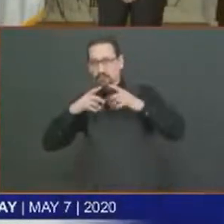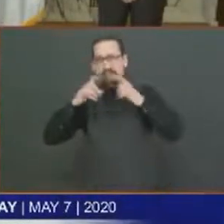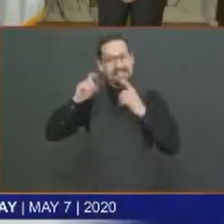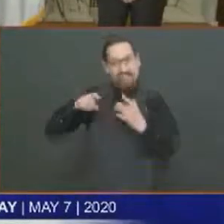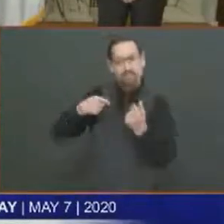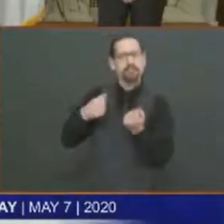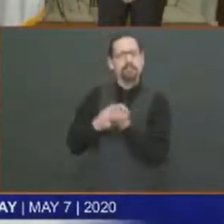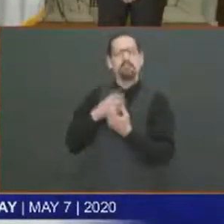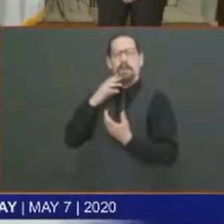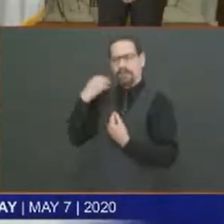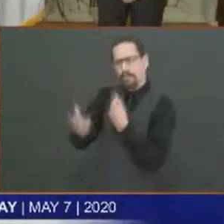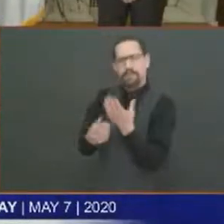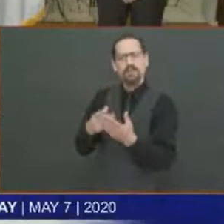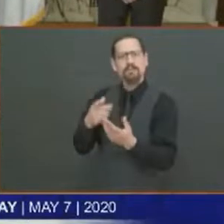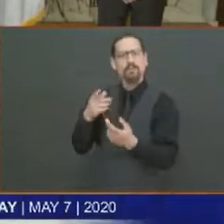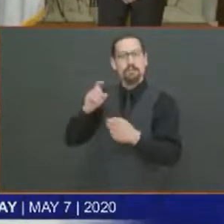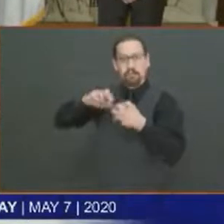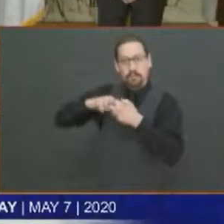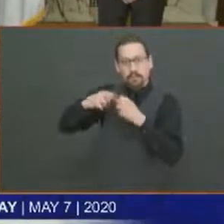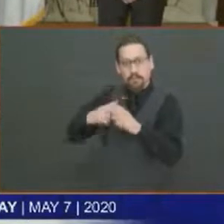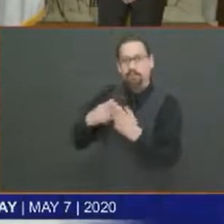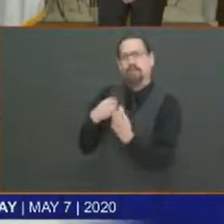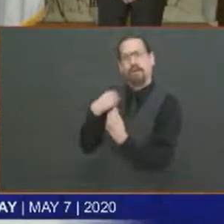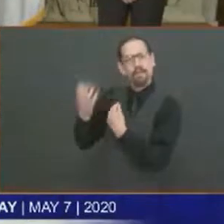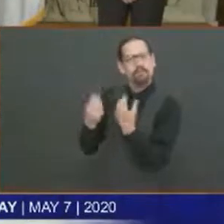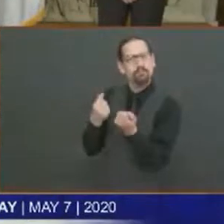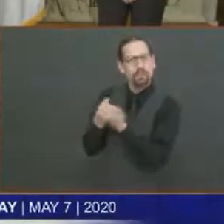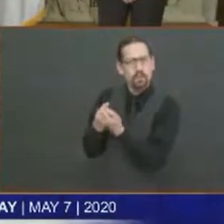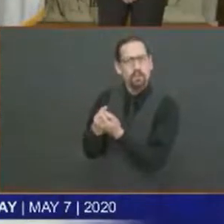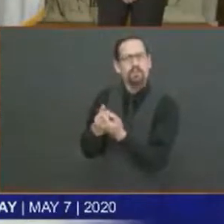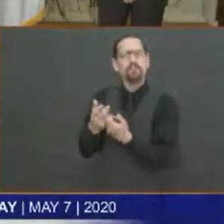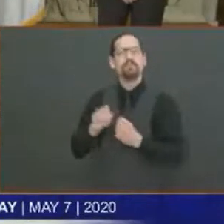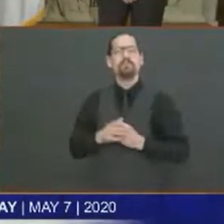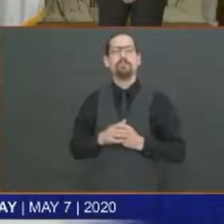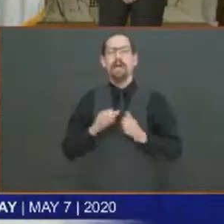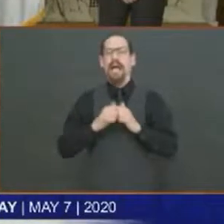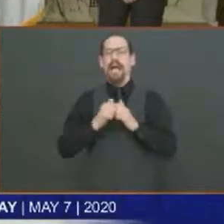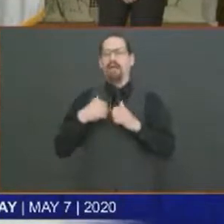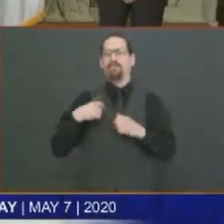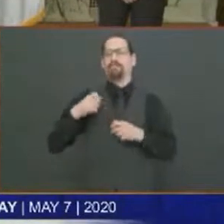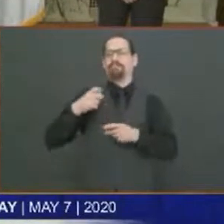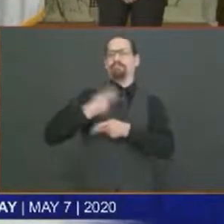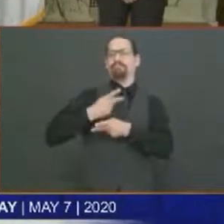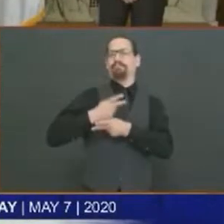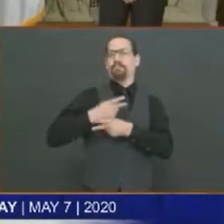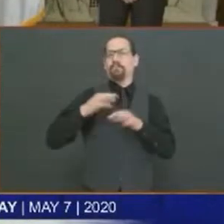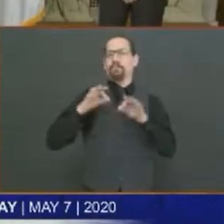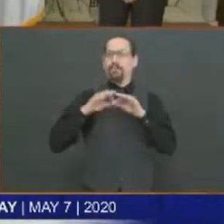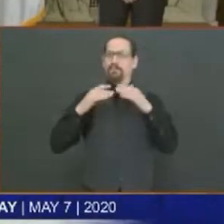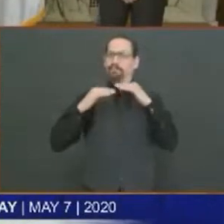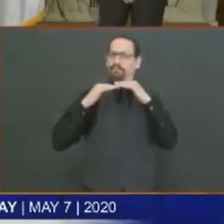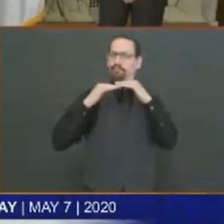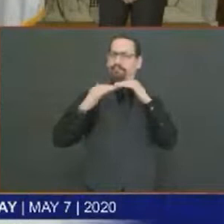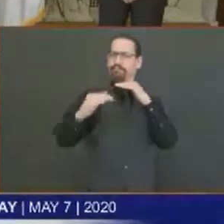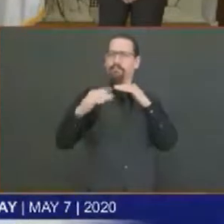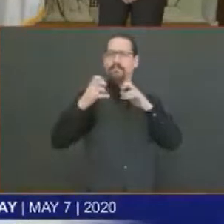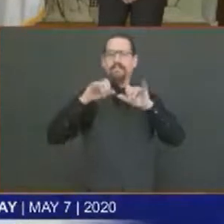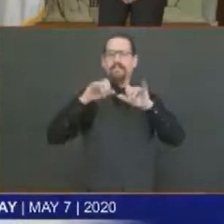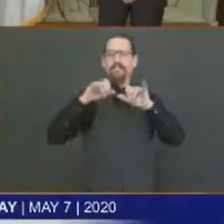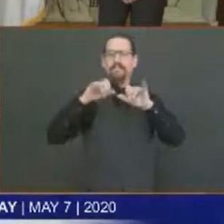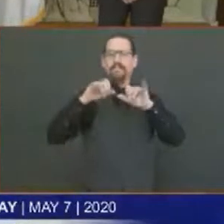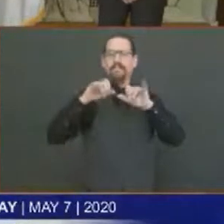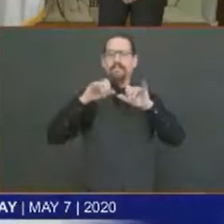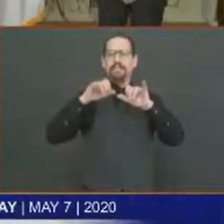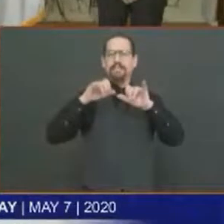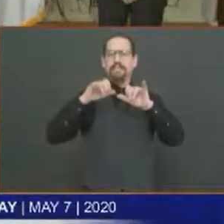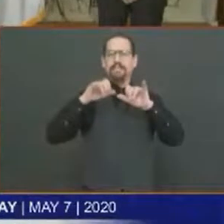the stabilization can occur at a system-wide level for the long term in Rhode Island. As COVID-19